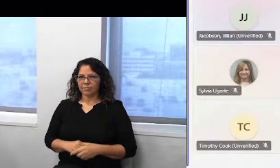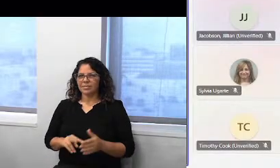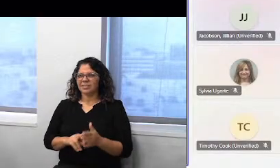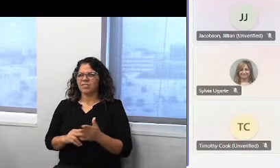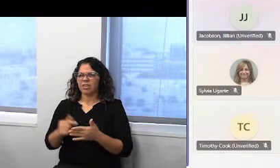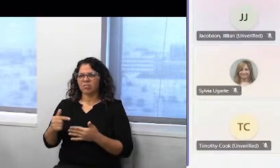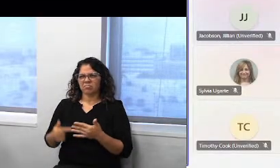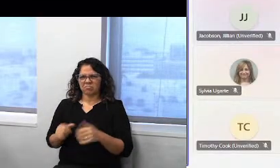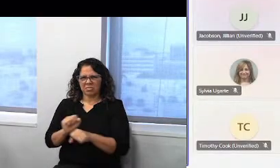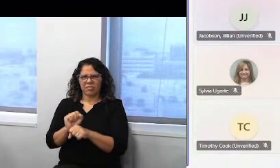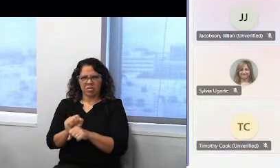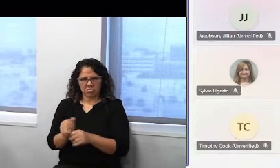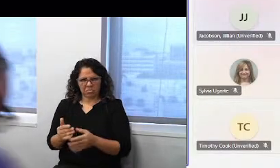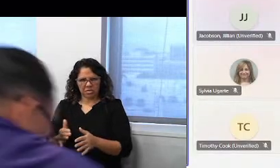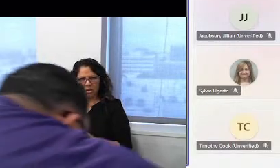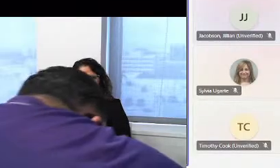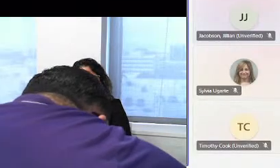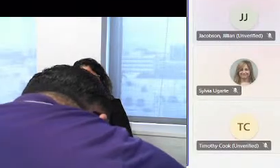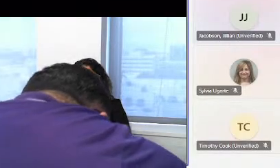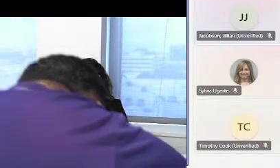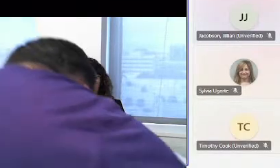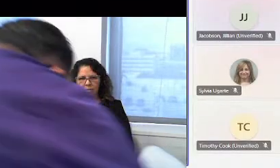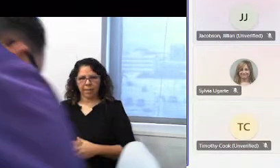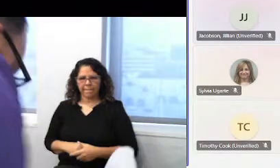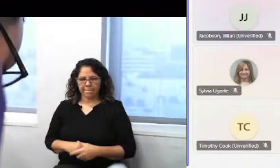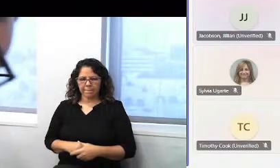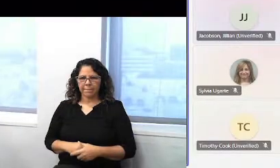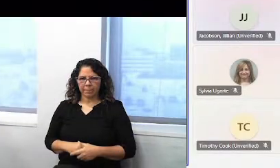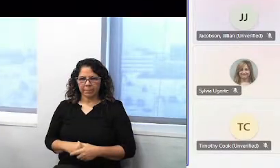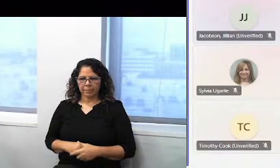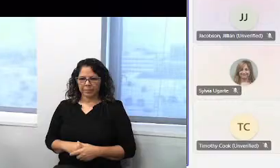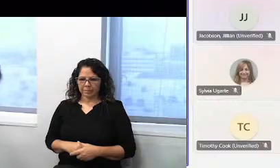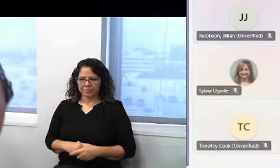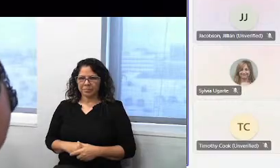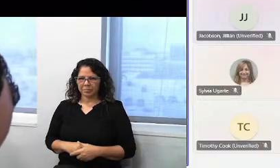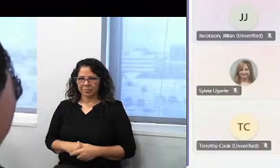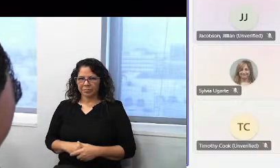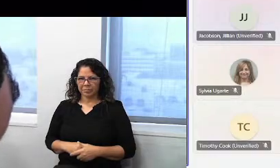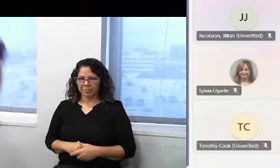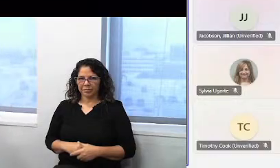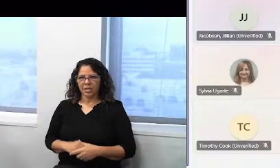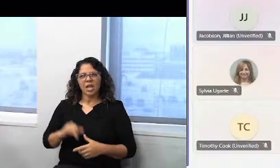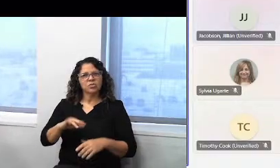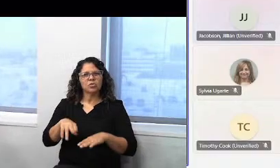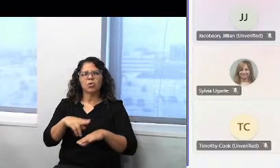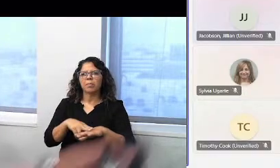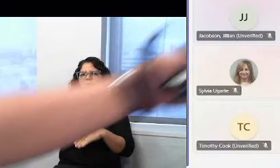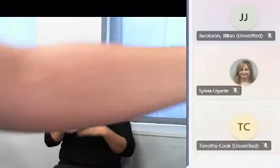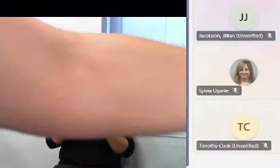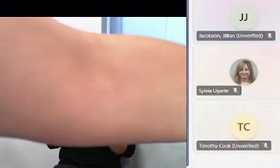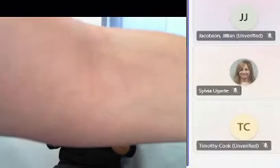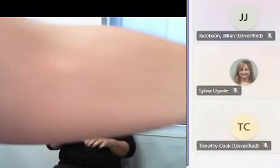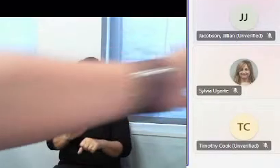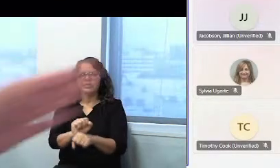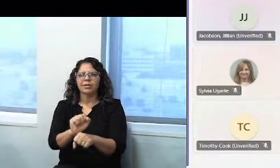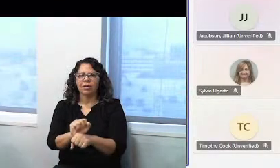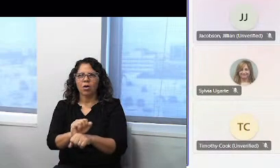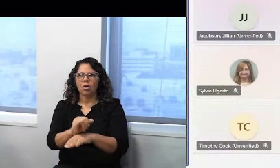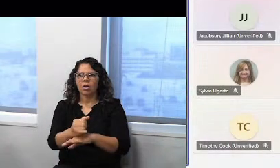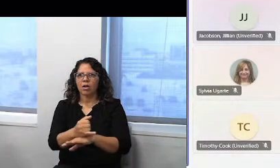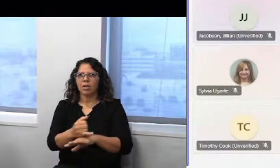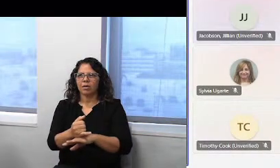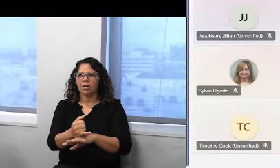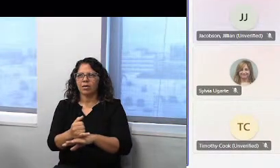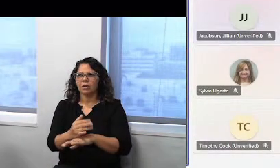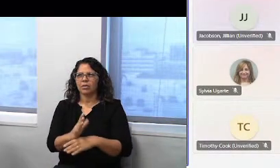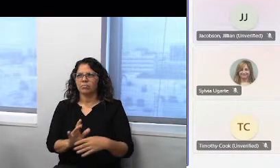of what is done on the mainland, in which all the project gets built at once and then you continue interconnecting that project gets completed. That happened on Friday,